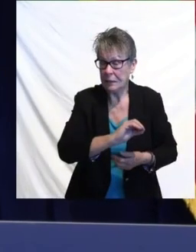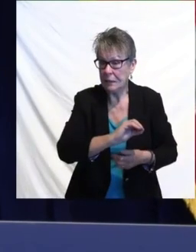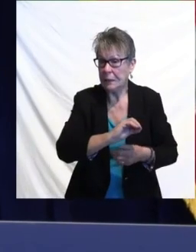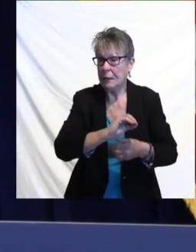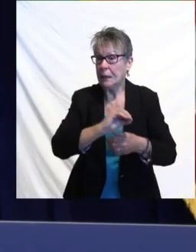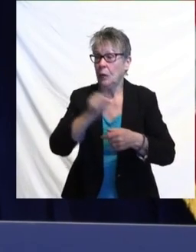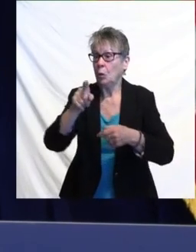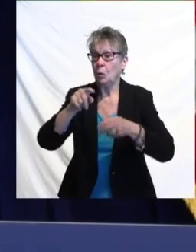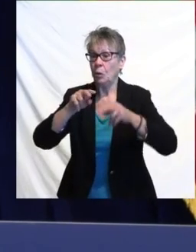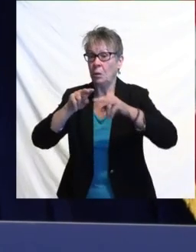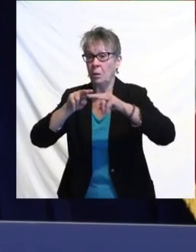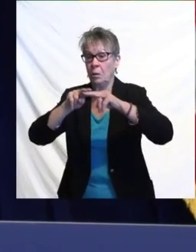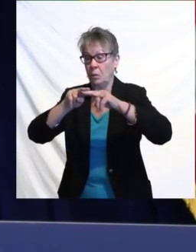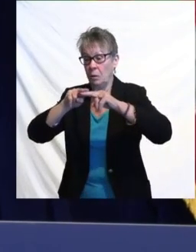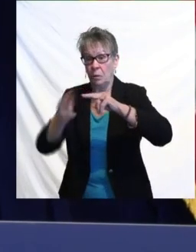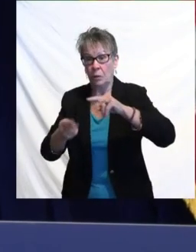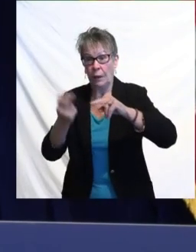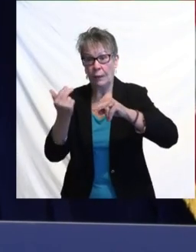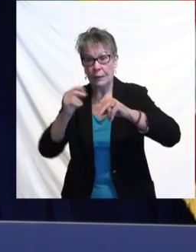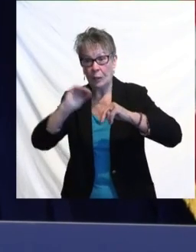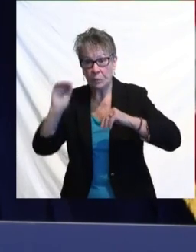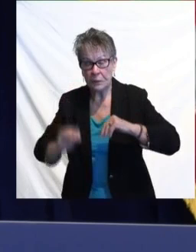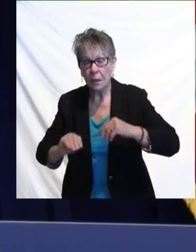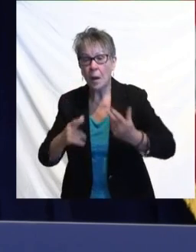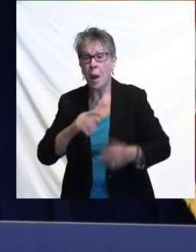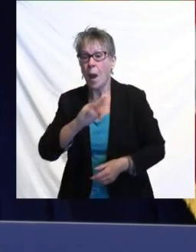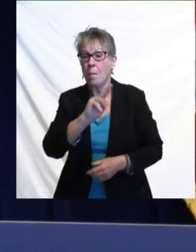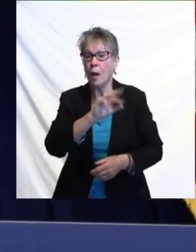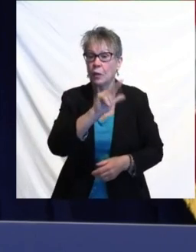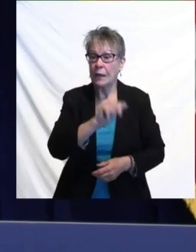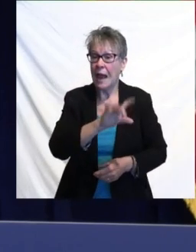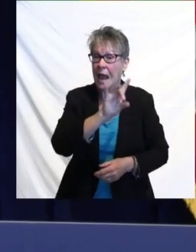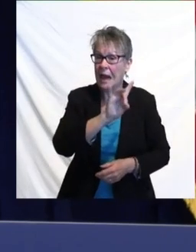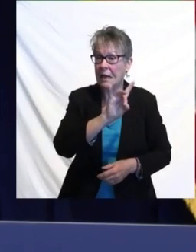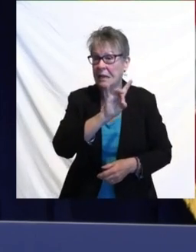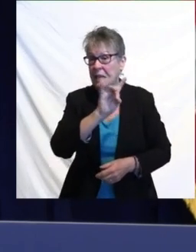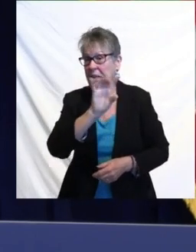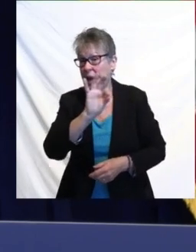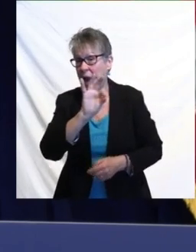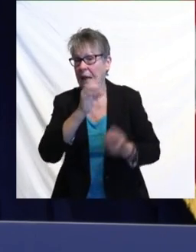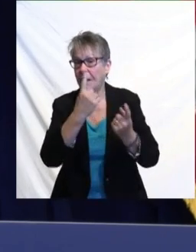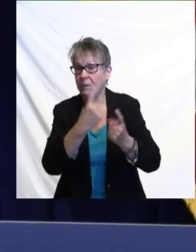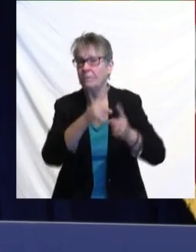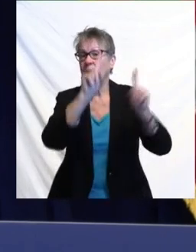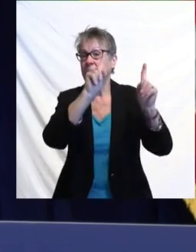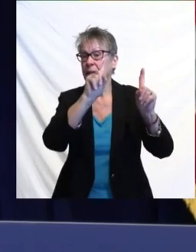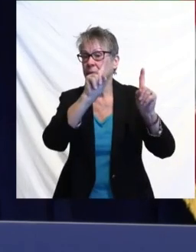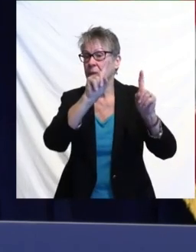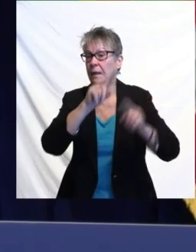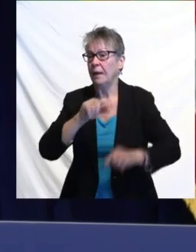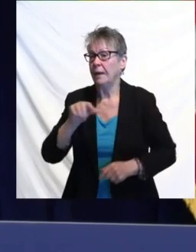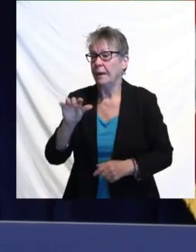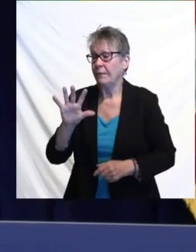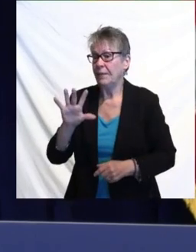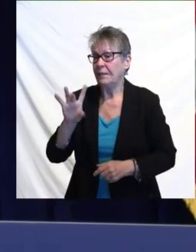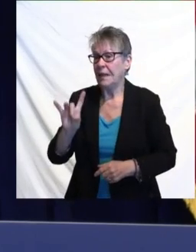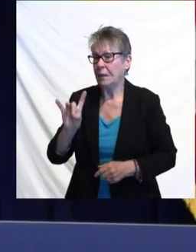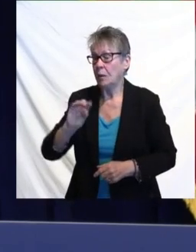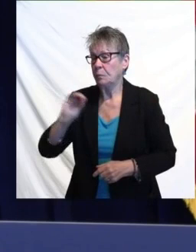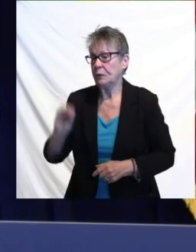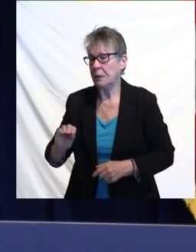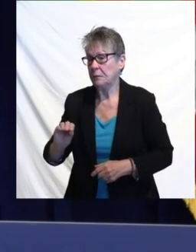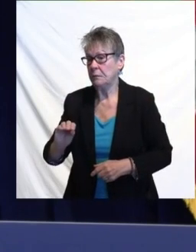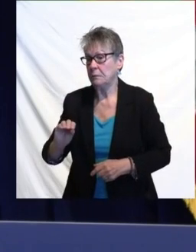The Moderna effectiveness went from 89.2% in February to 58% in